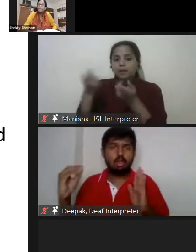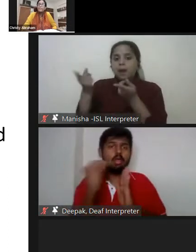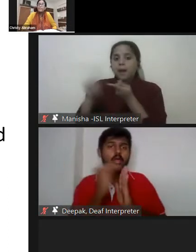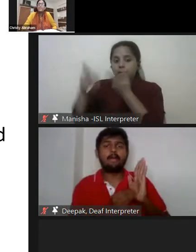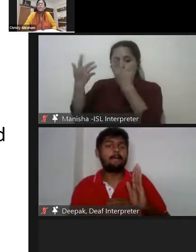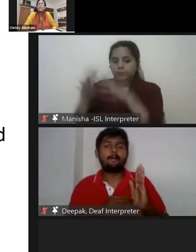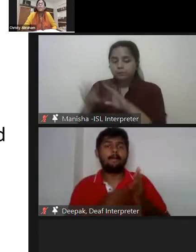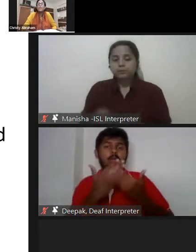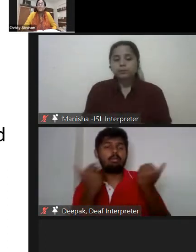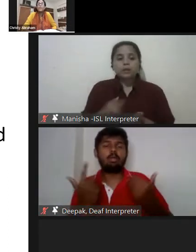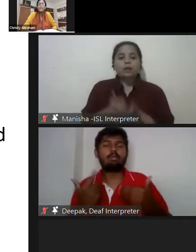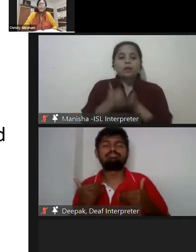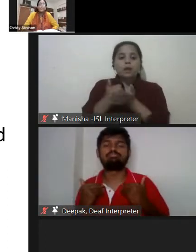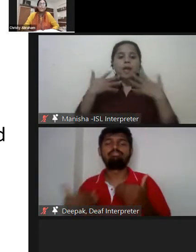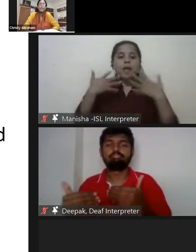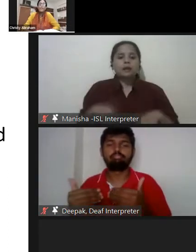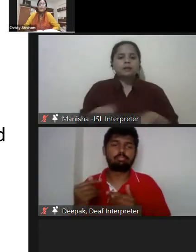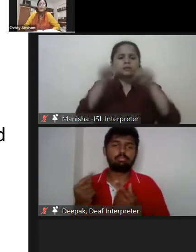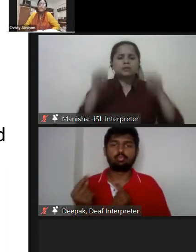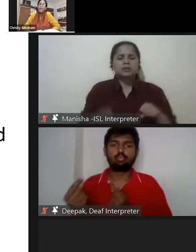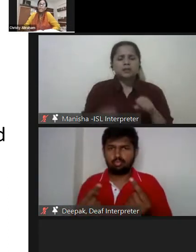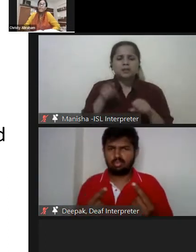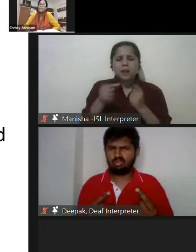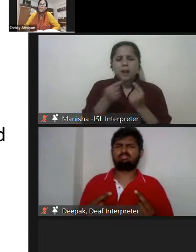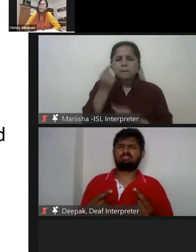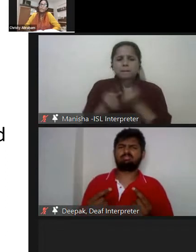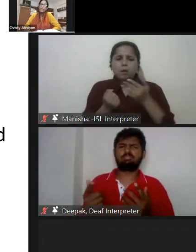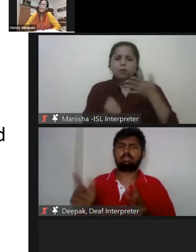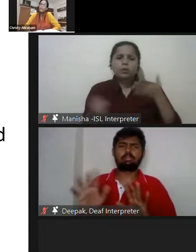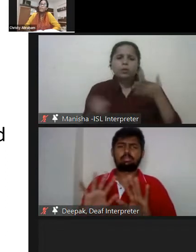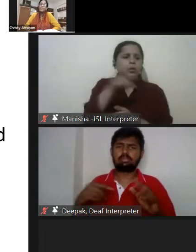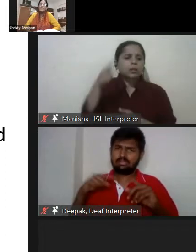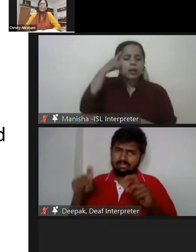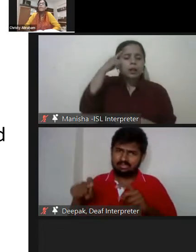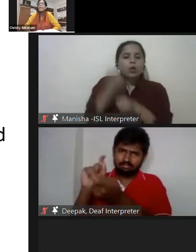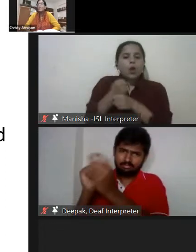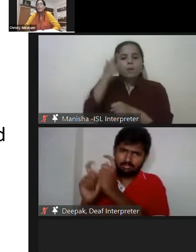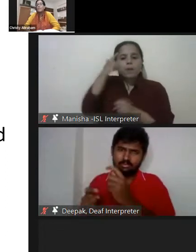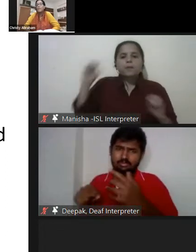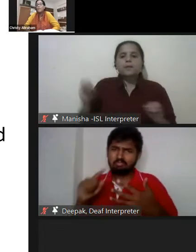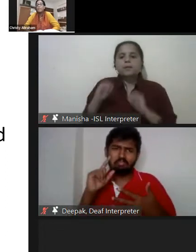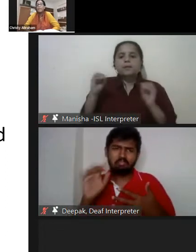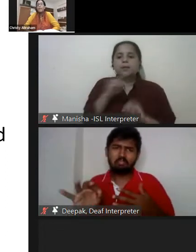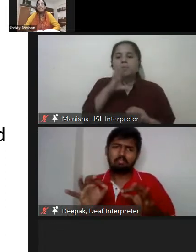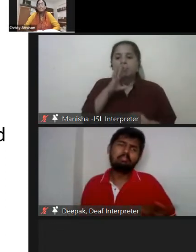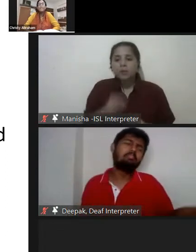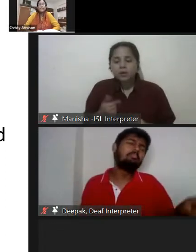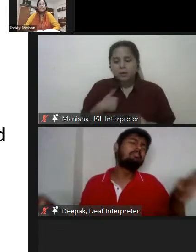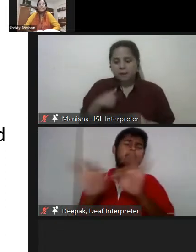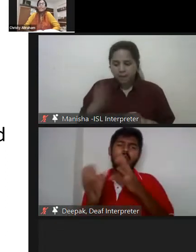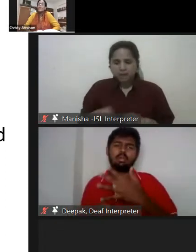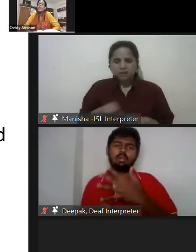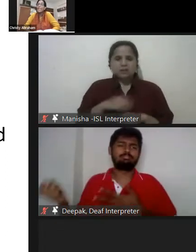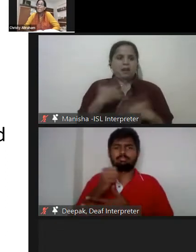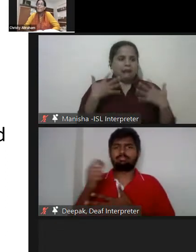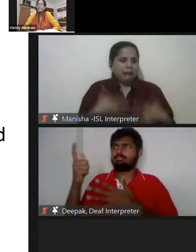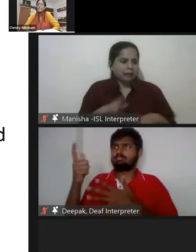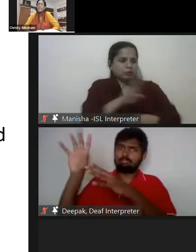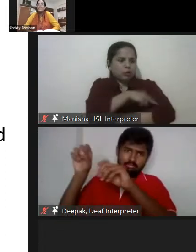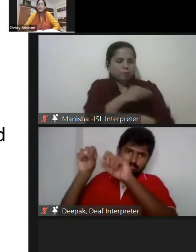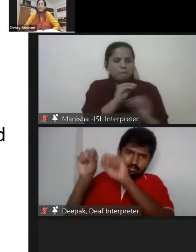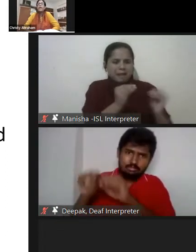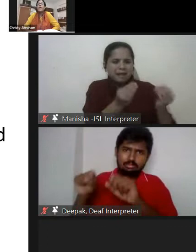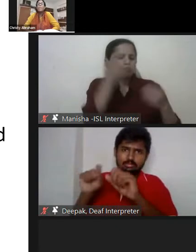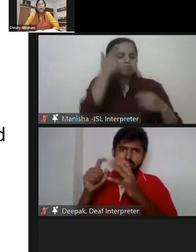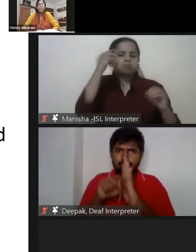health systems is not a political priority of national governments to make it real for people. In fact, they said only 8